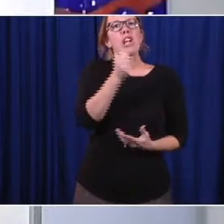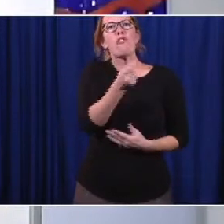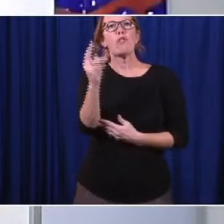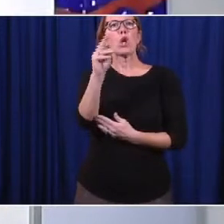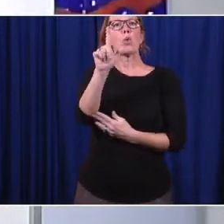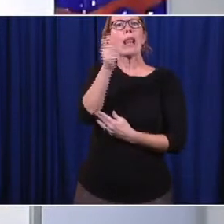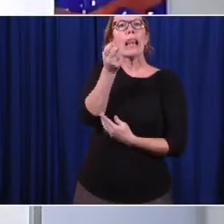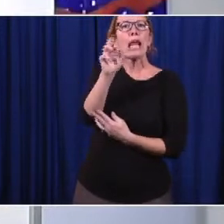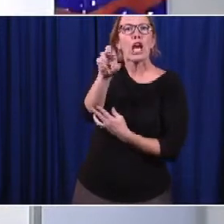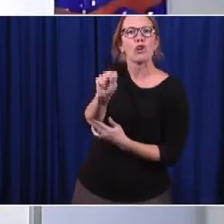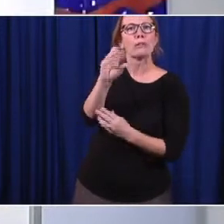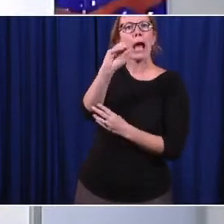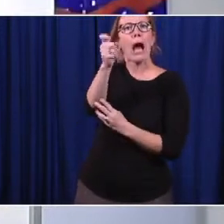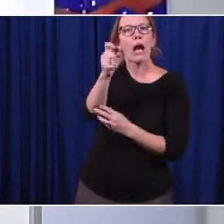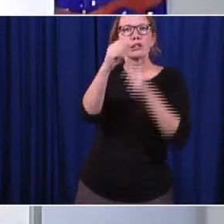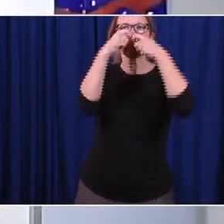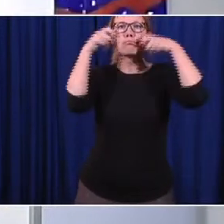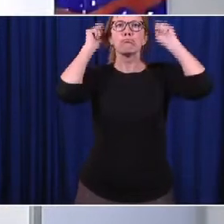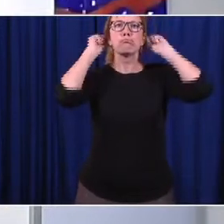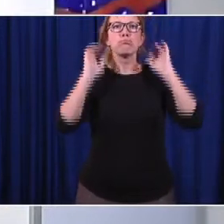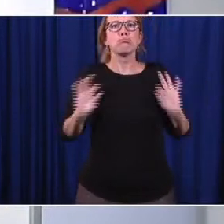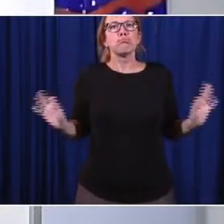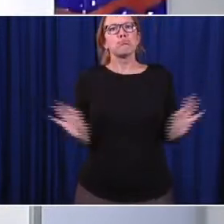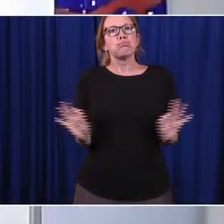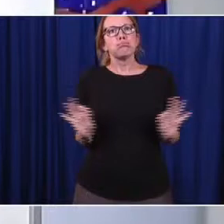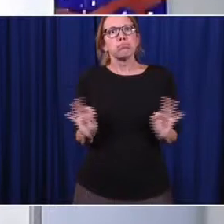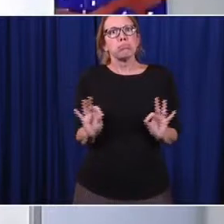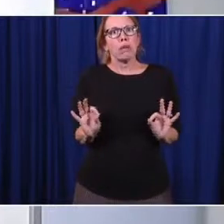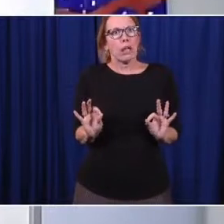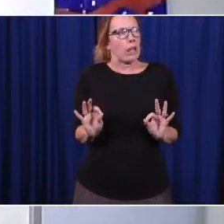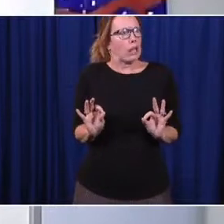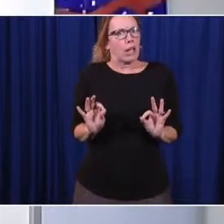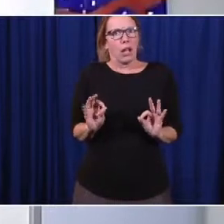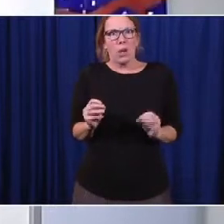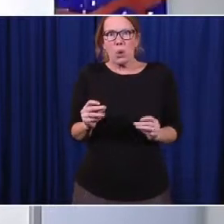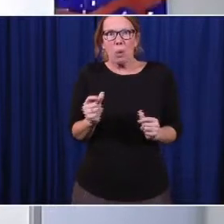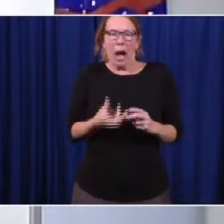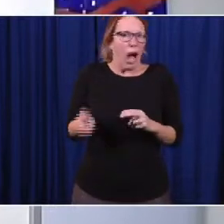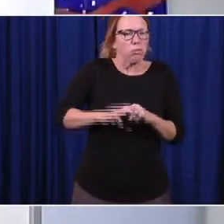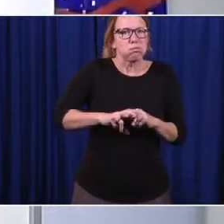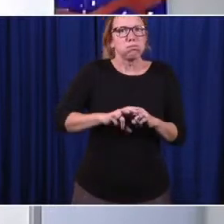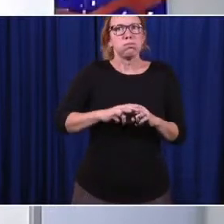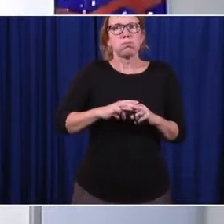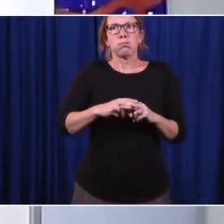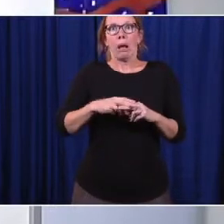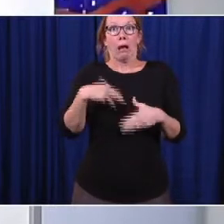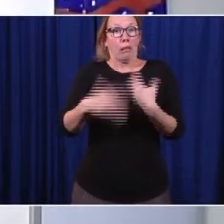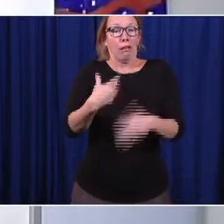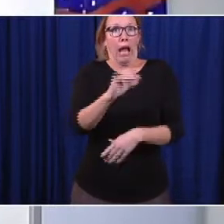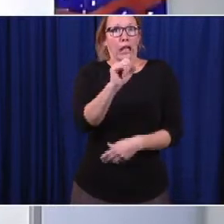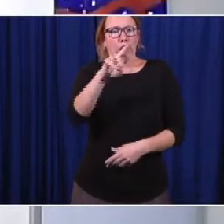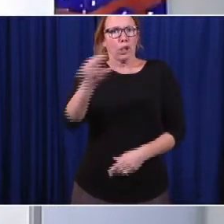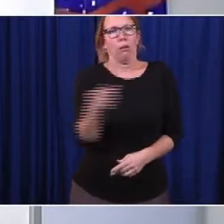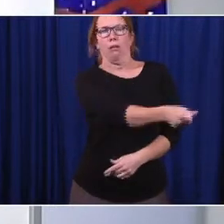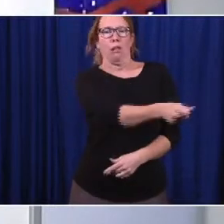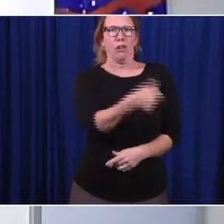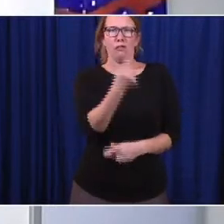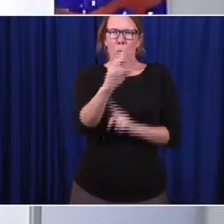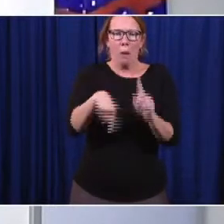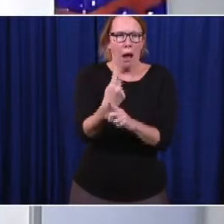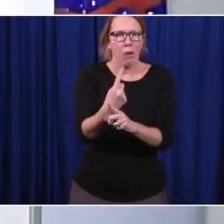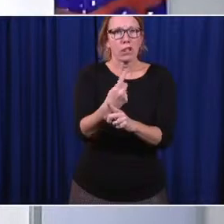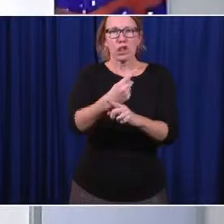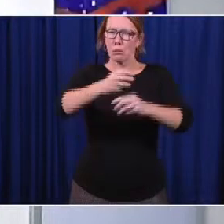oxygen, when they're first admitted, and then requiring a lot more oxygen very quickly, and then an ICU bed just within hours. And I